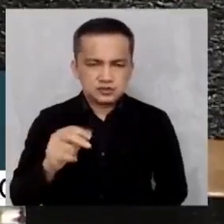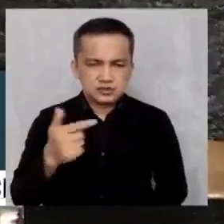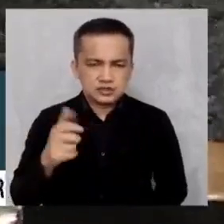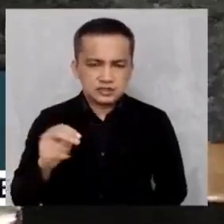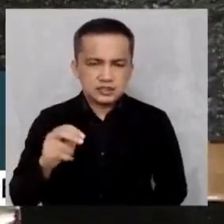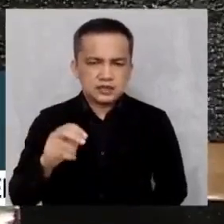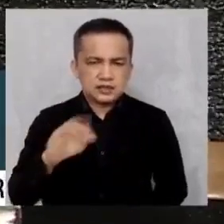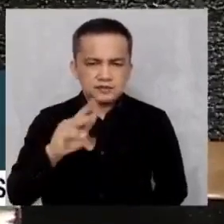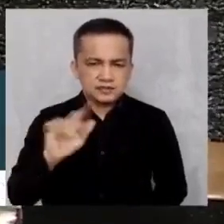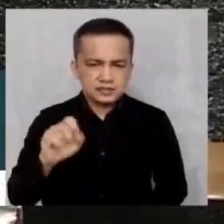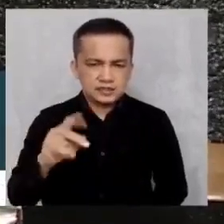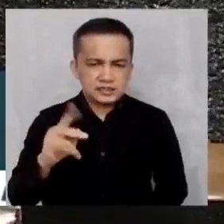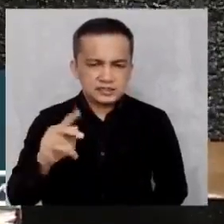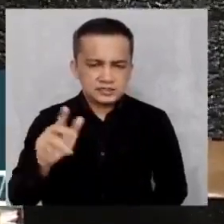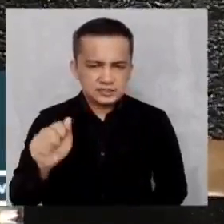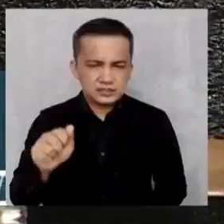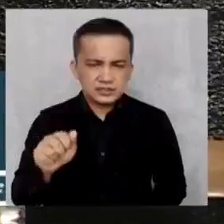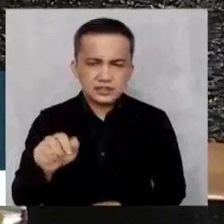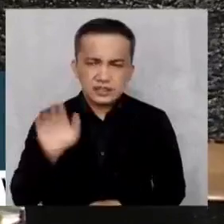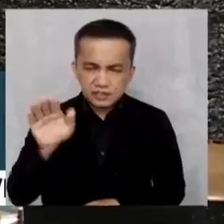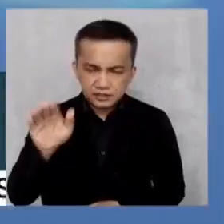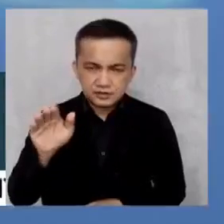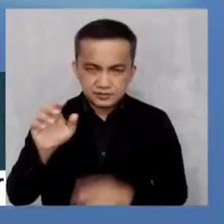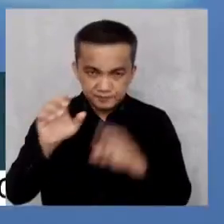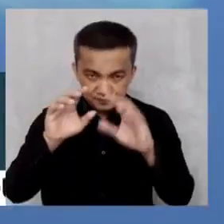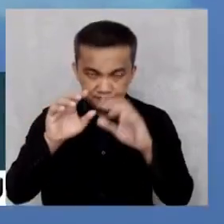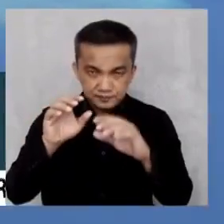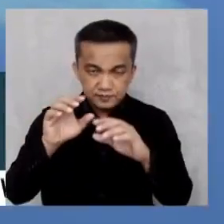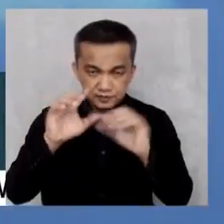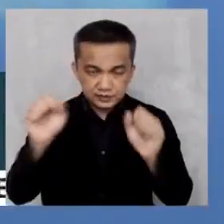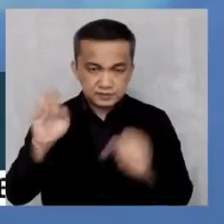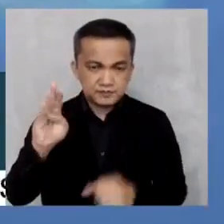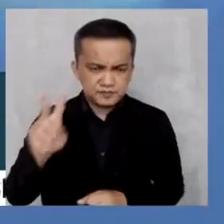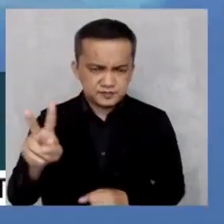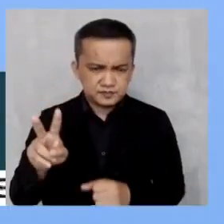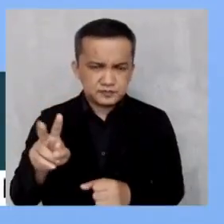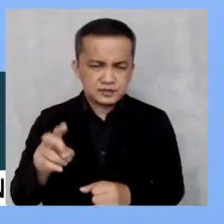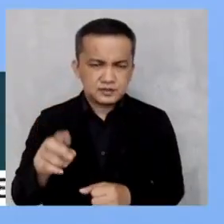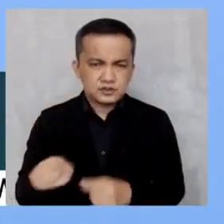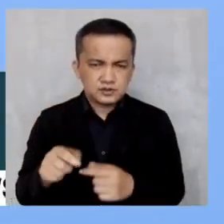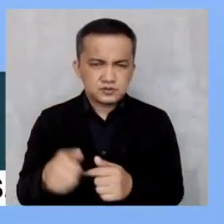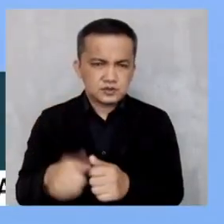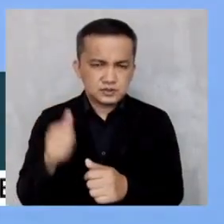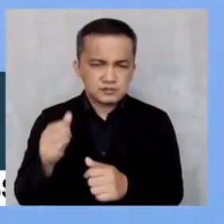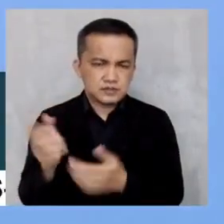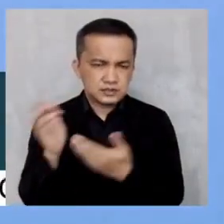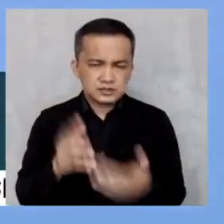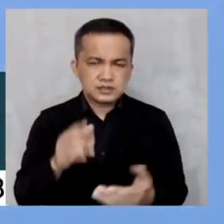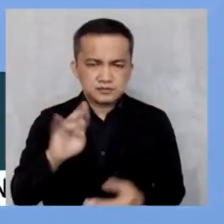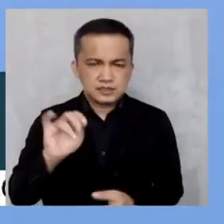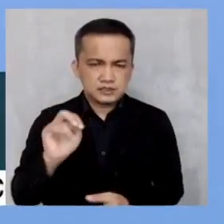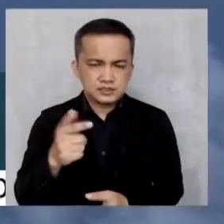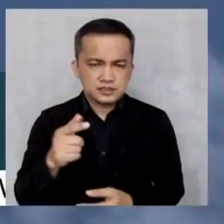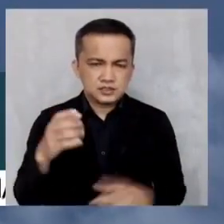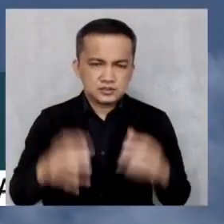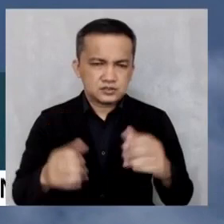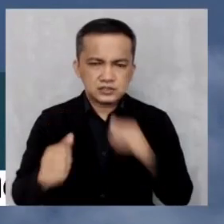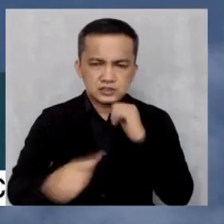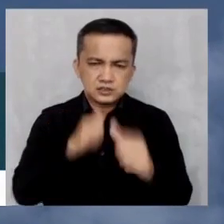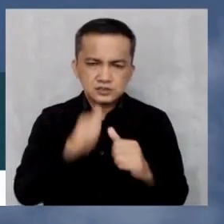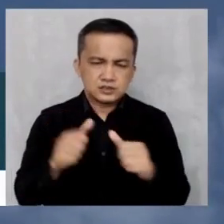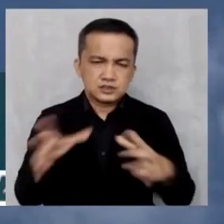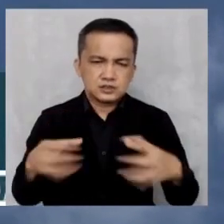Hardelesa earlier urged the Marcos administration to bring Beijing to court once again over its refusal to recognize